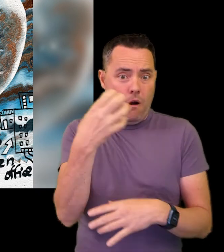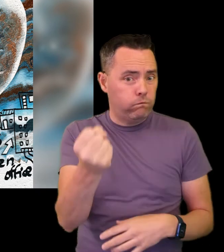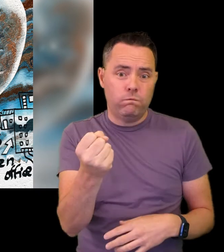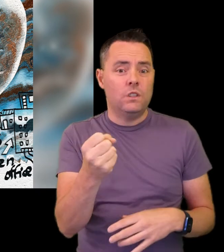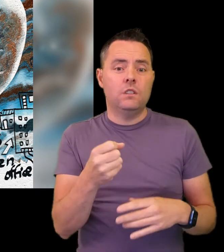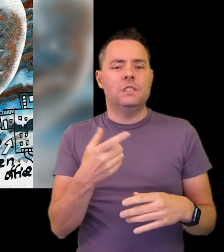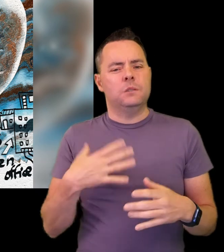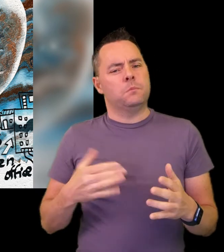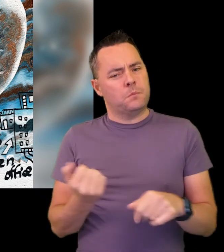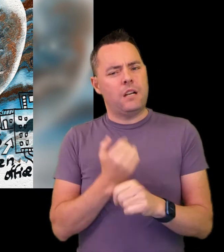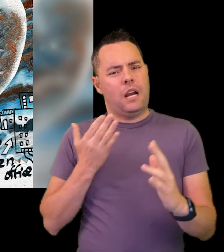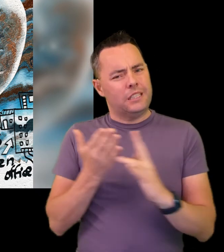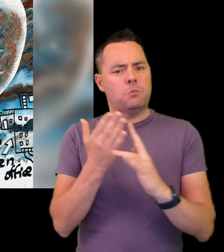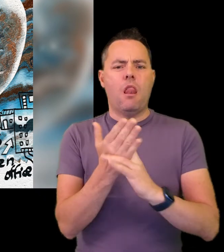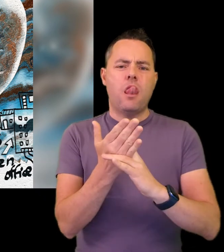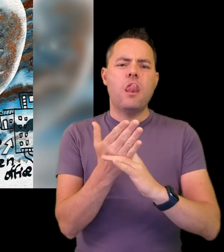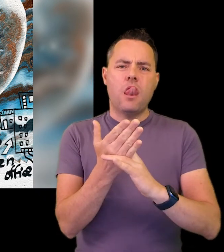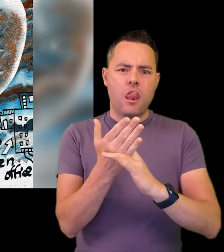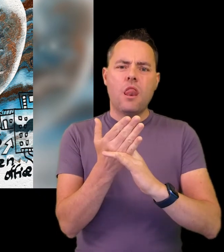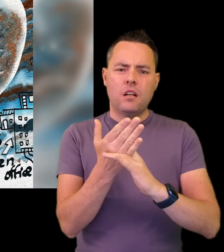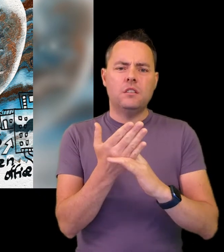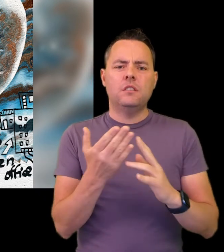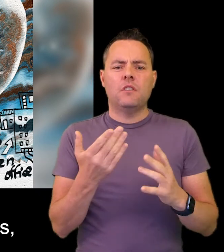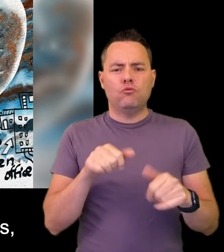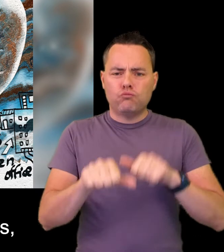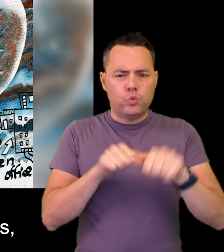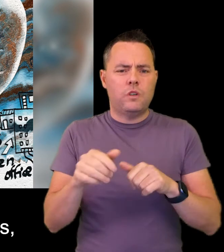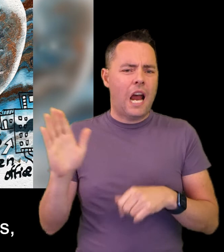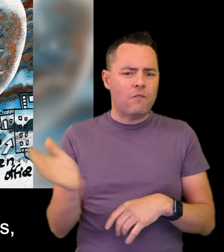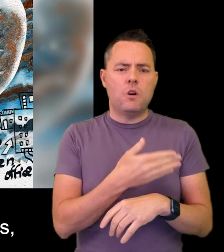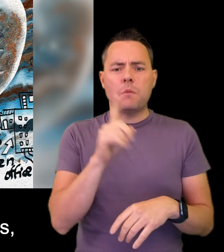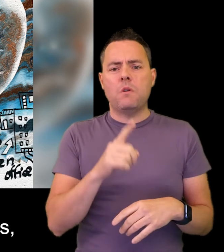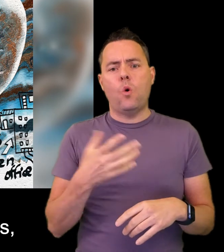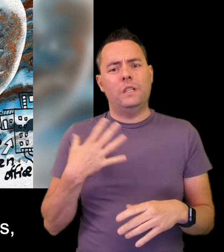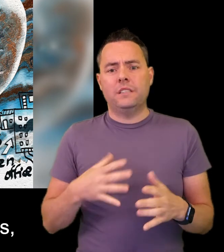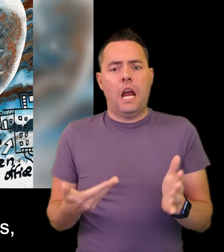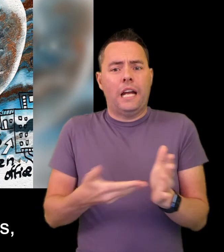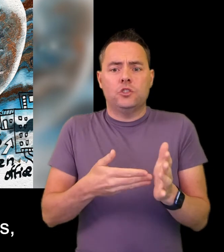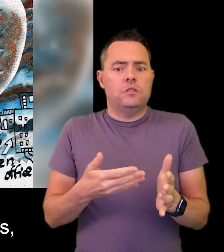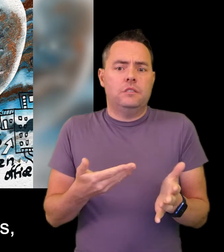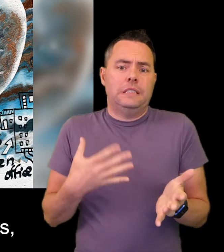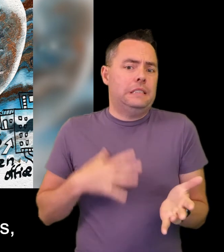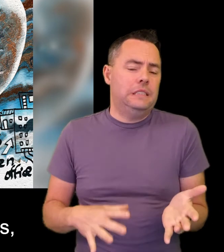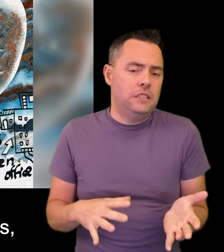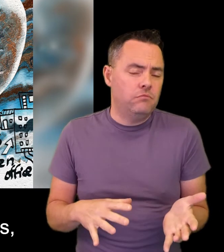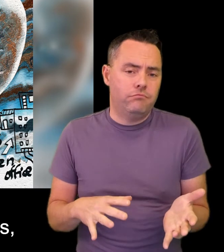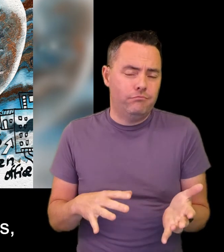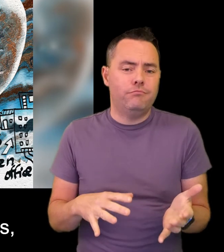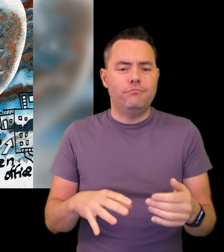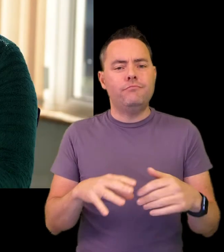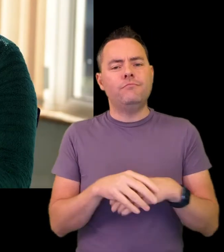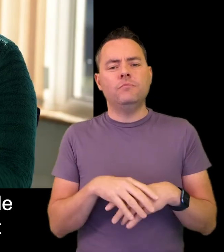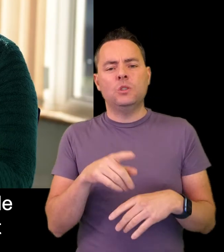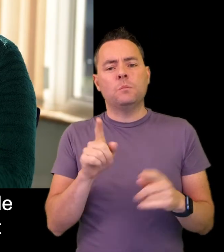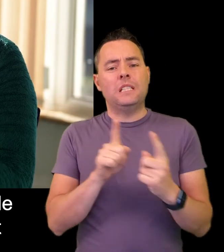position. So by making accessibility part of the routine for everyone, not just people with additional